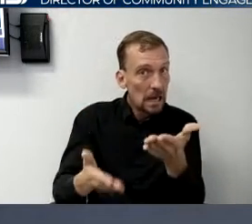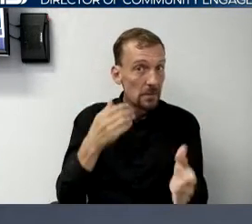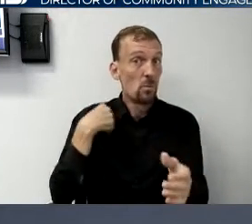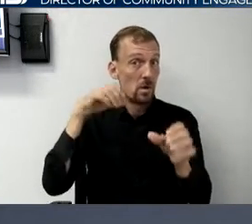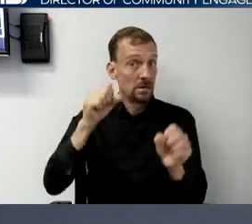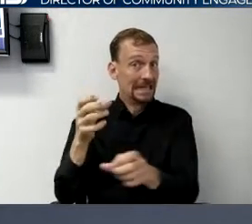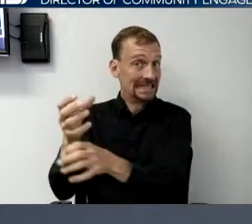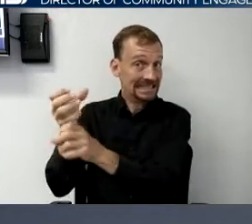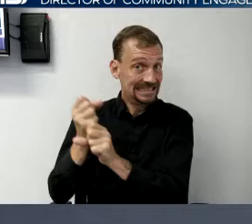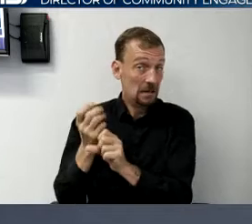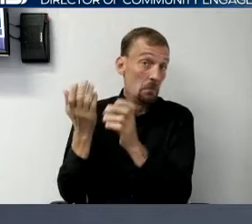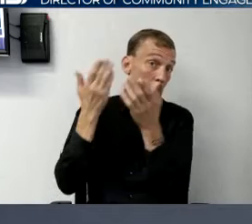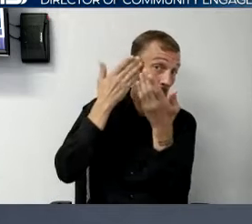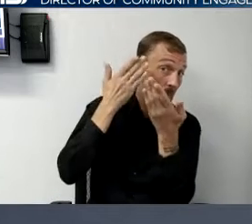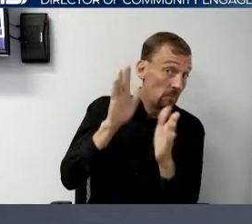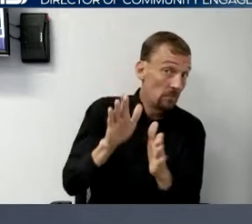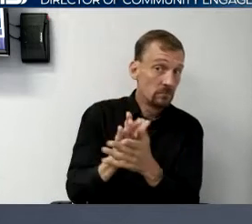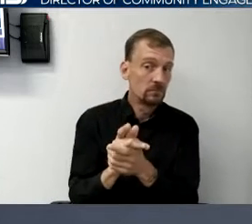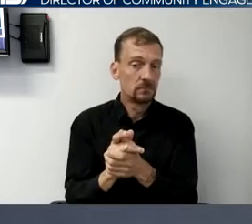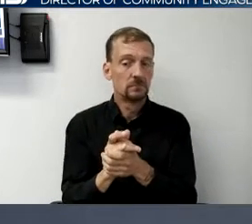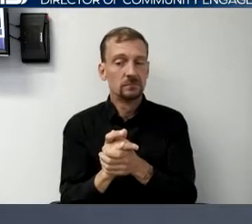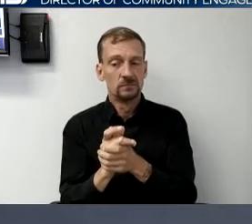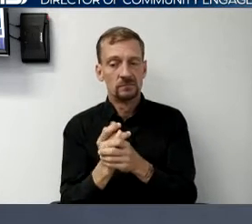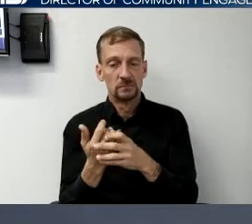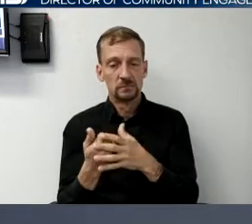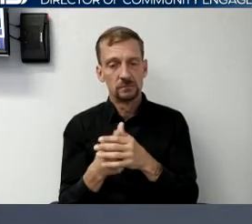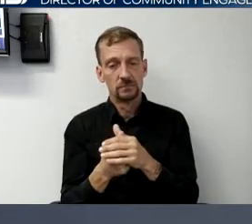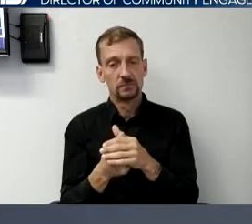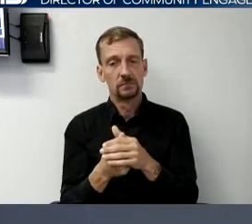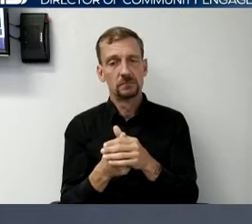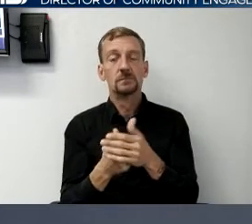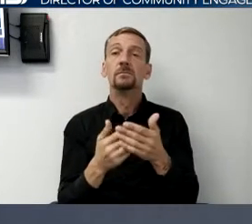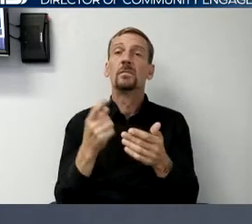us, and it looks like the